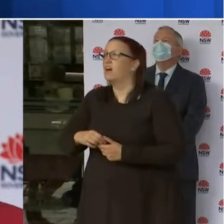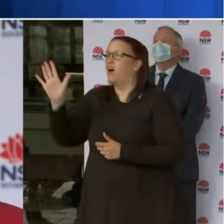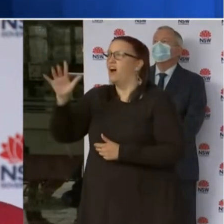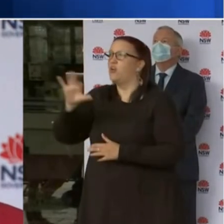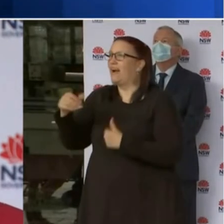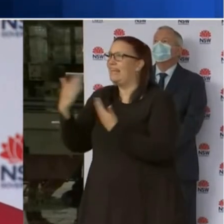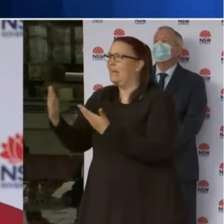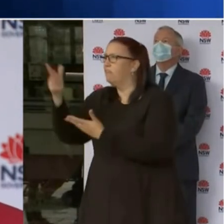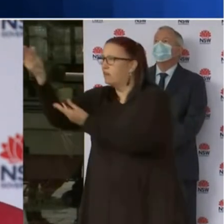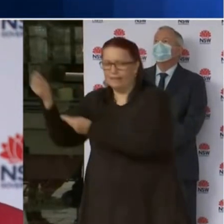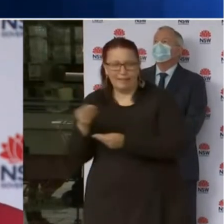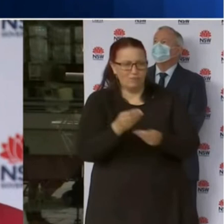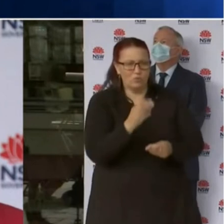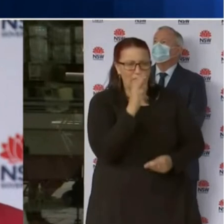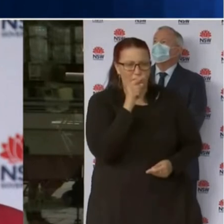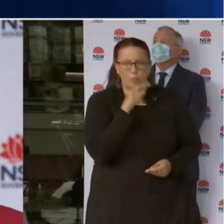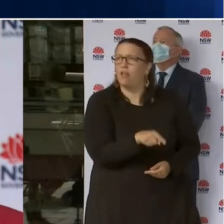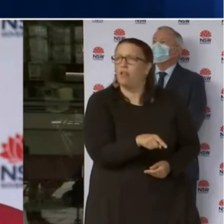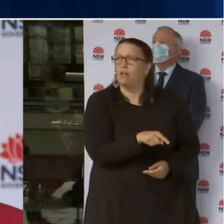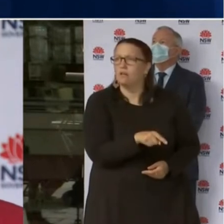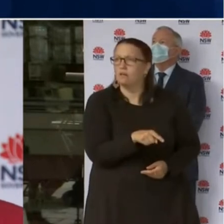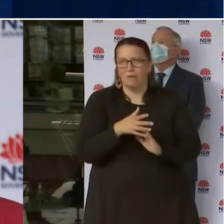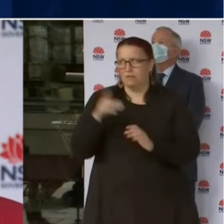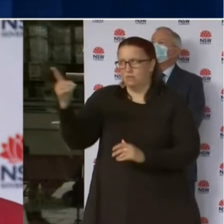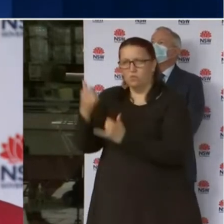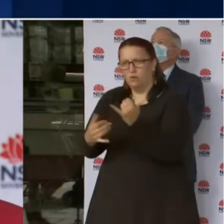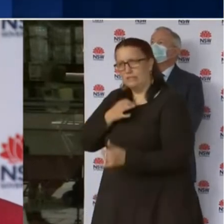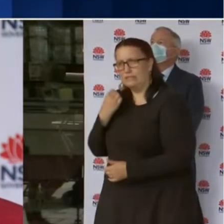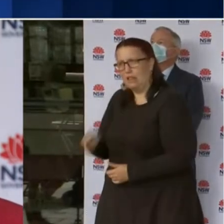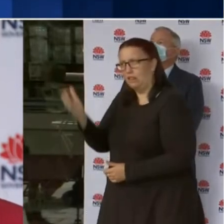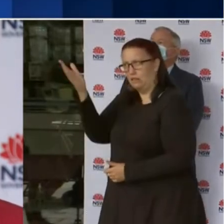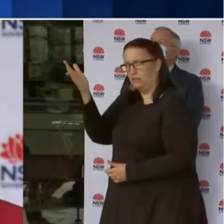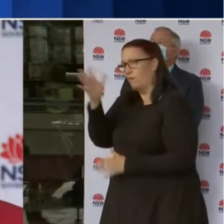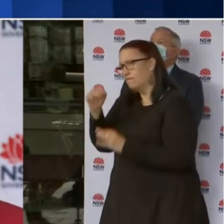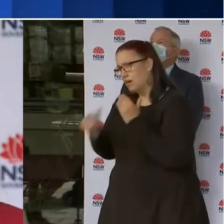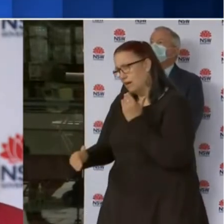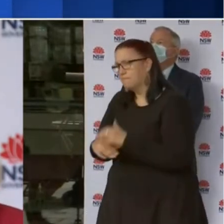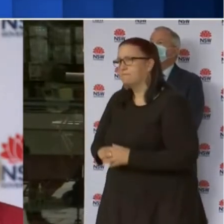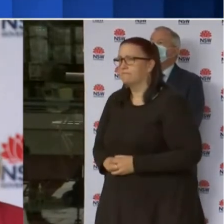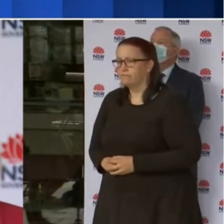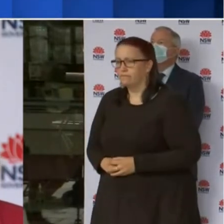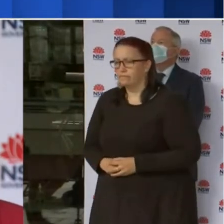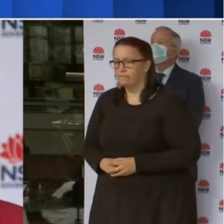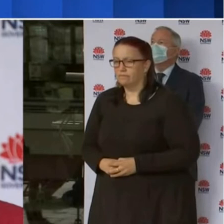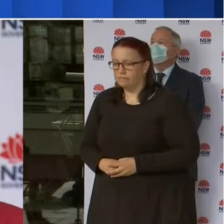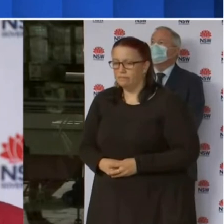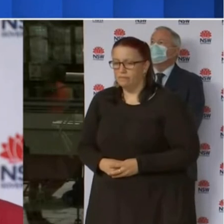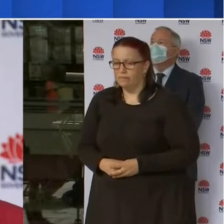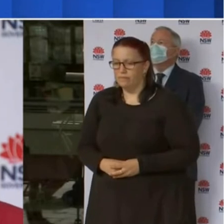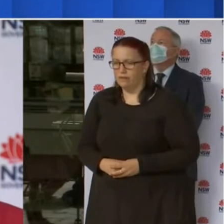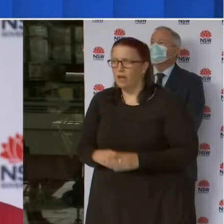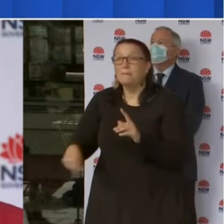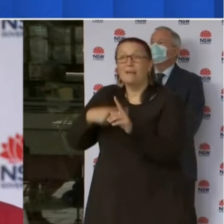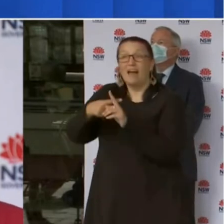because not enough of them will be vaccinated. And secondly, the people that are progressively more likely to have